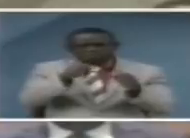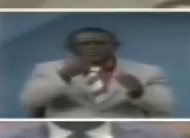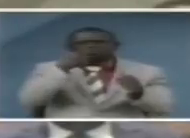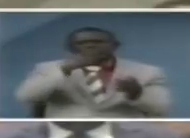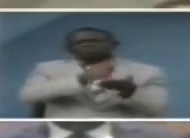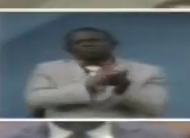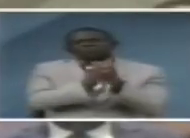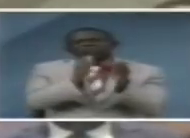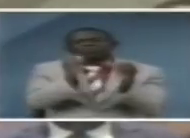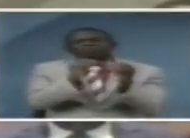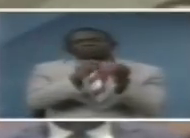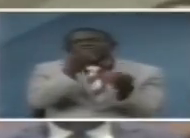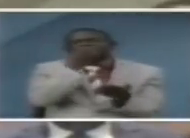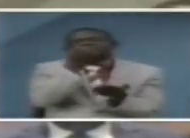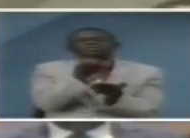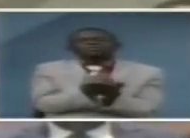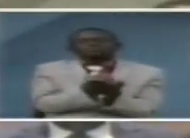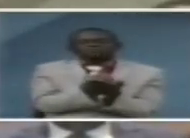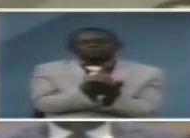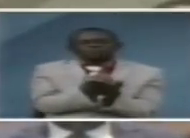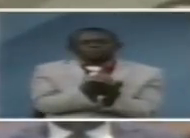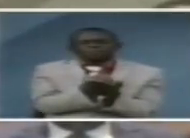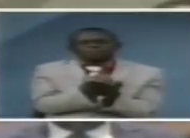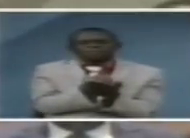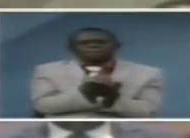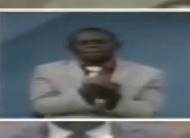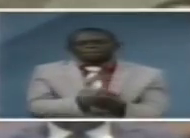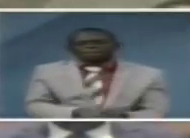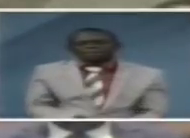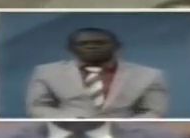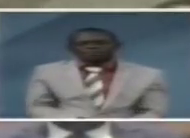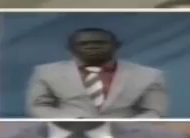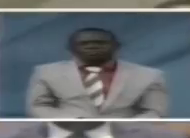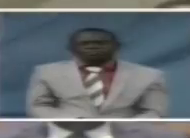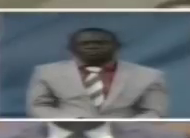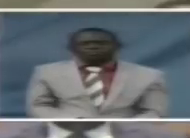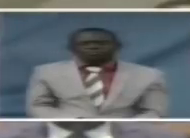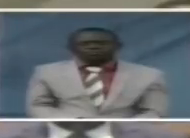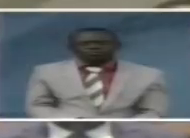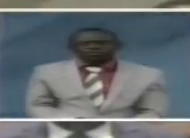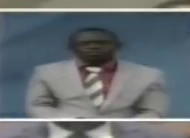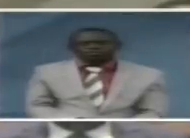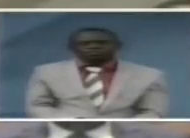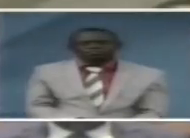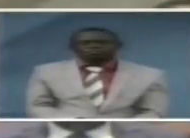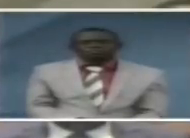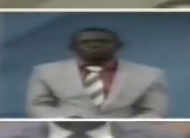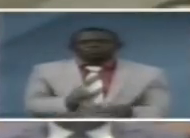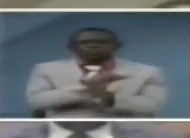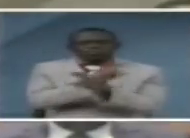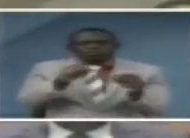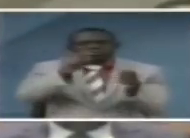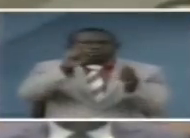tax legislation to make tax administration much more effective. These measures will be